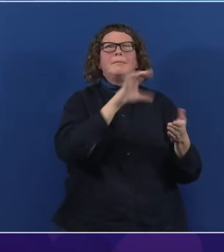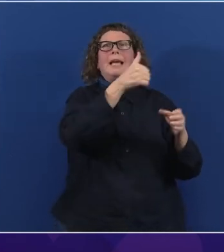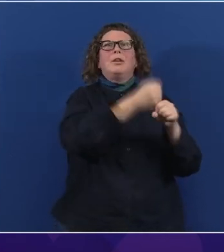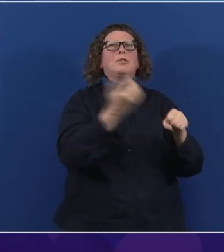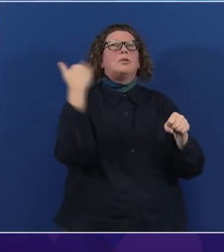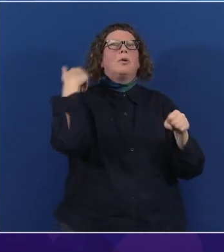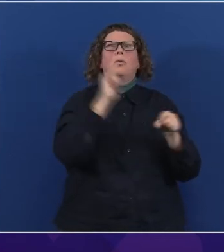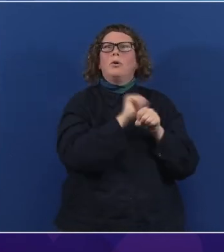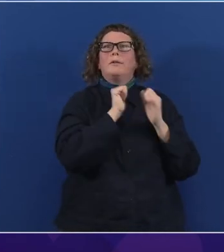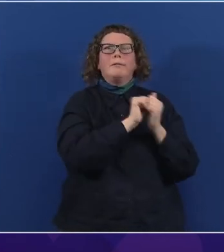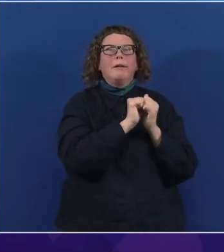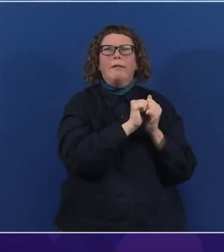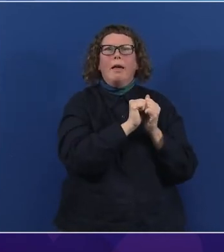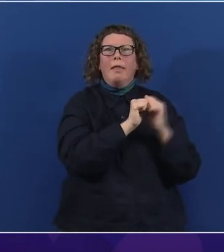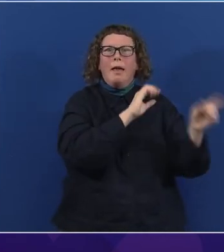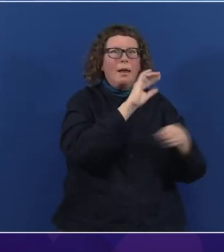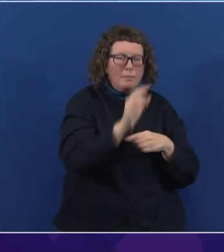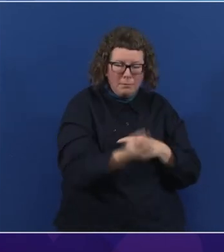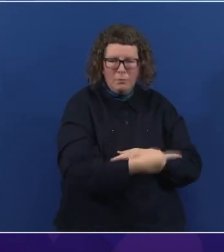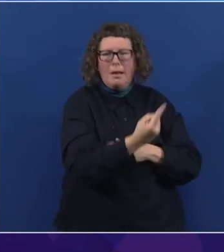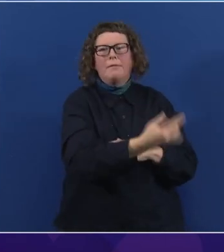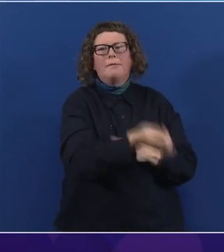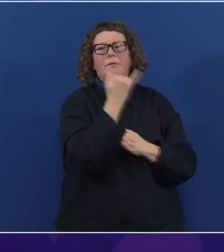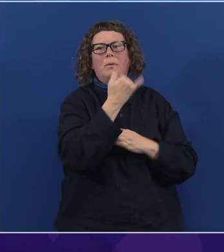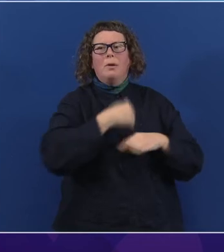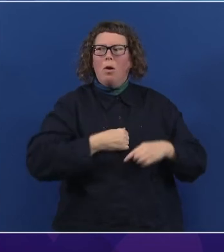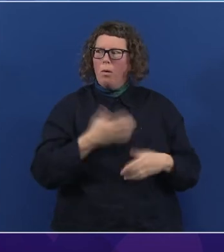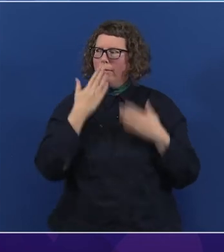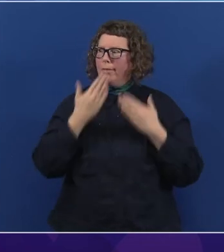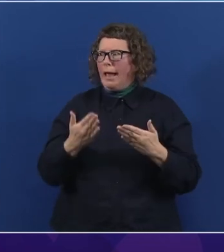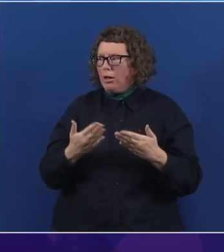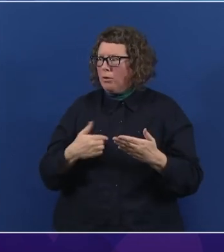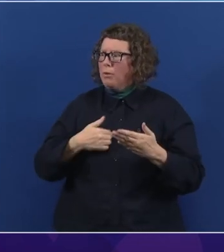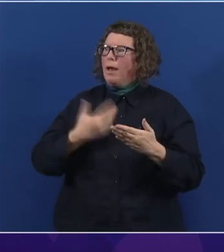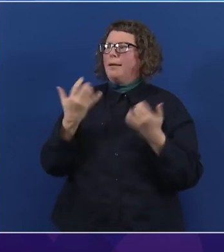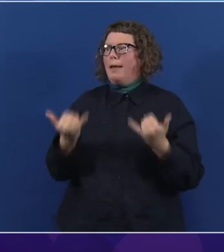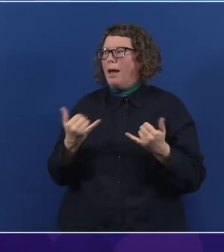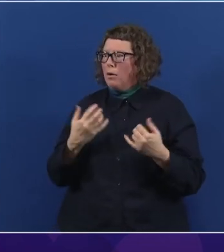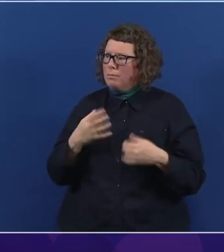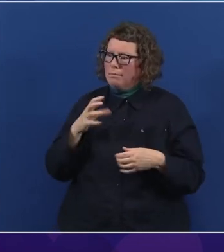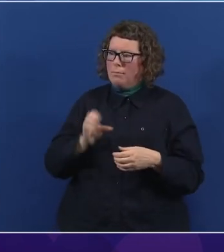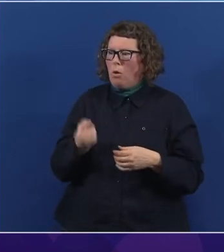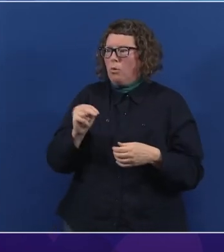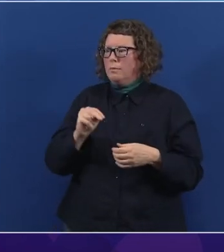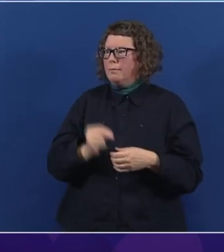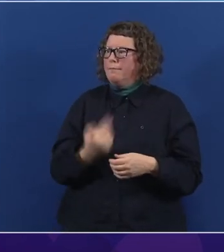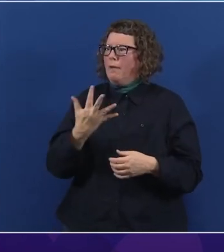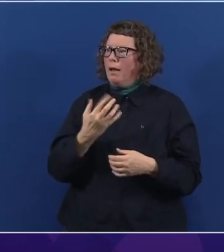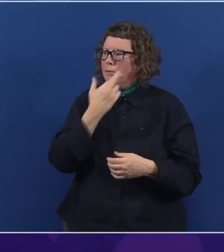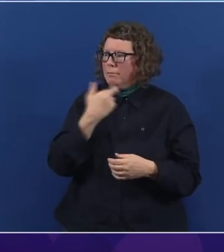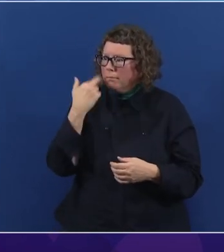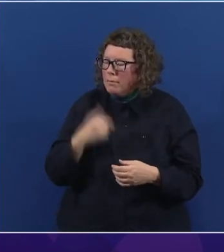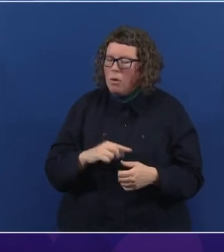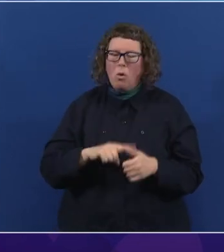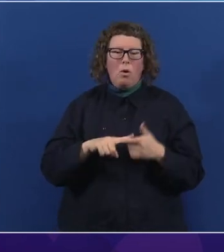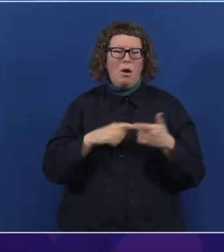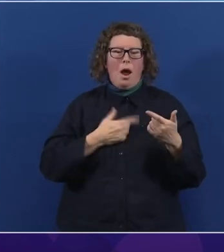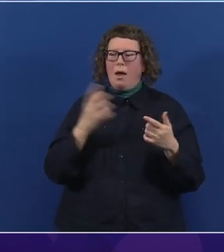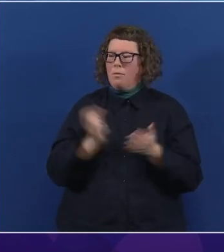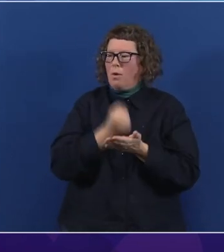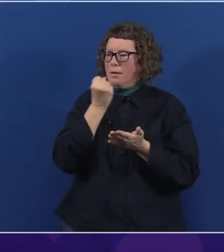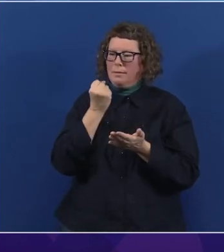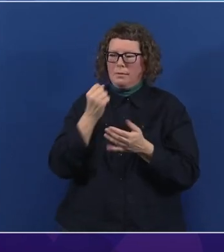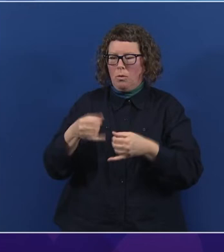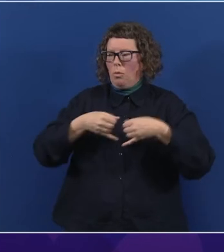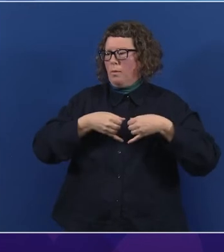will call me and say, I want to thank you. I now own 5 restaurants, or I've won, or